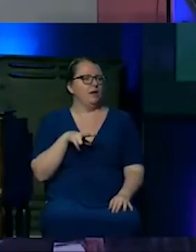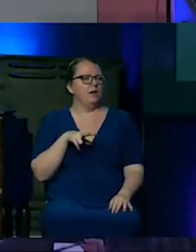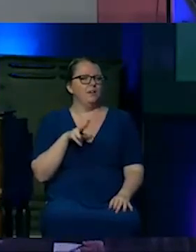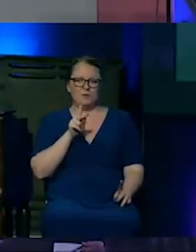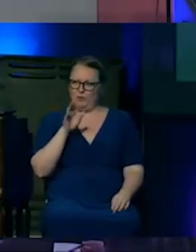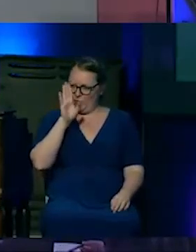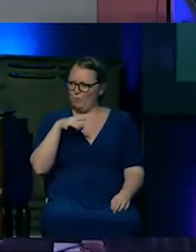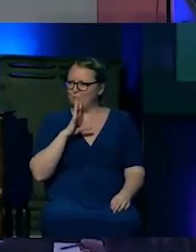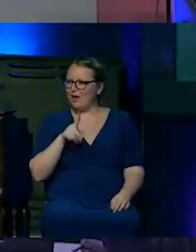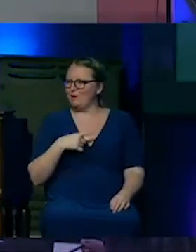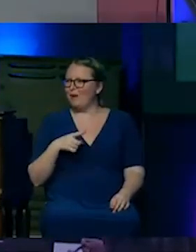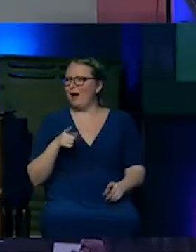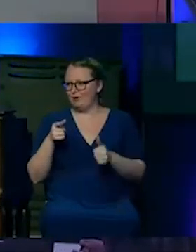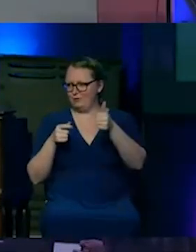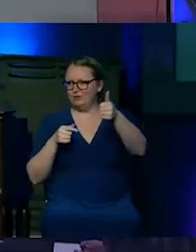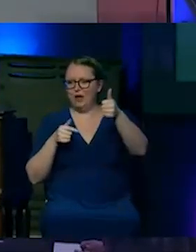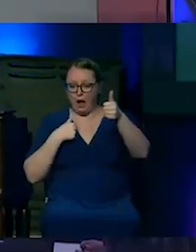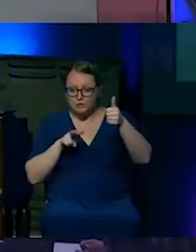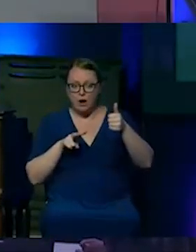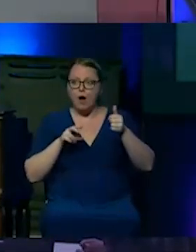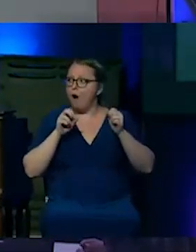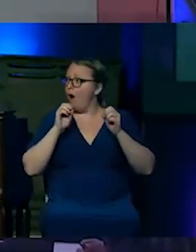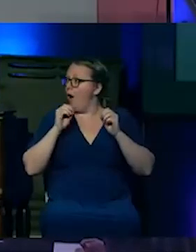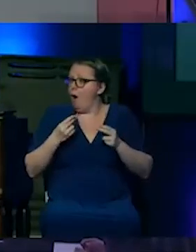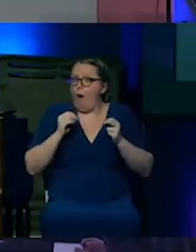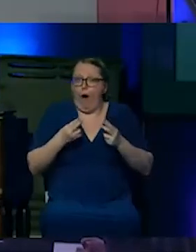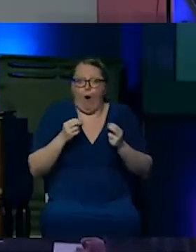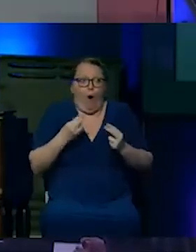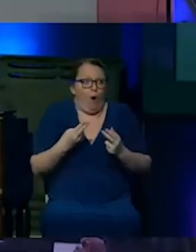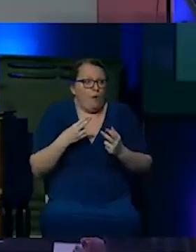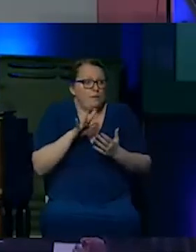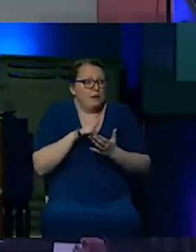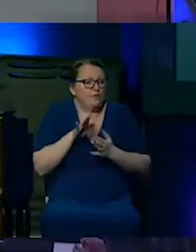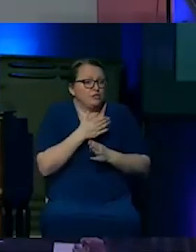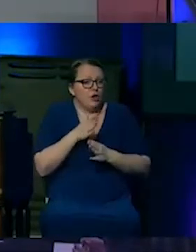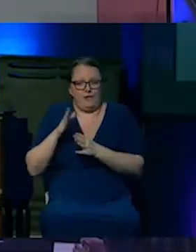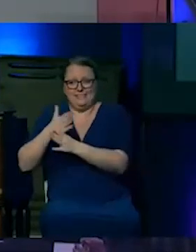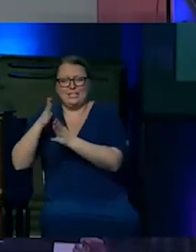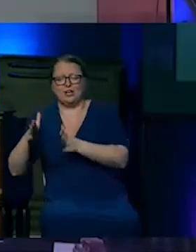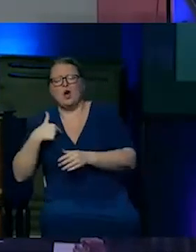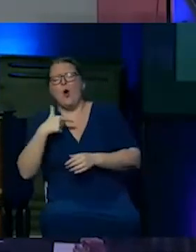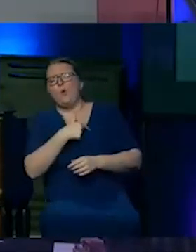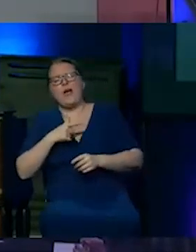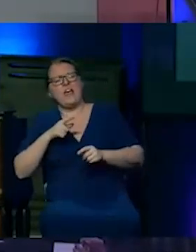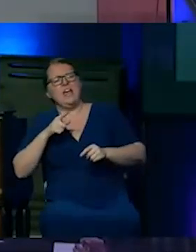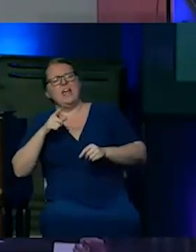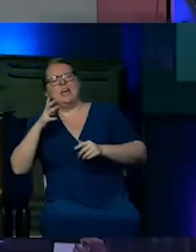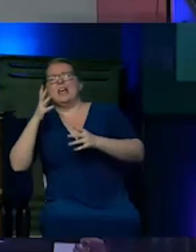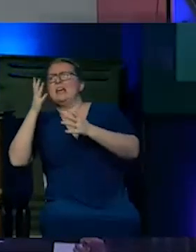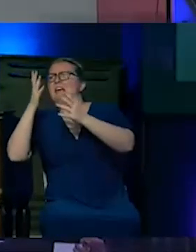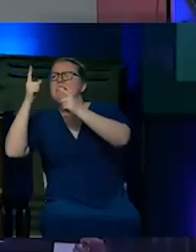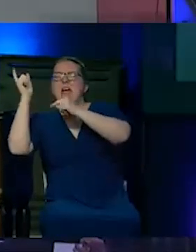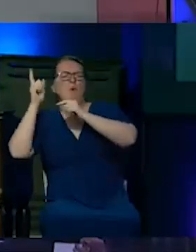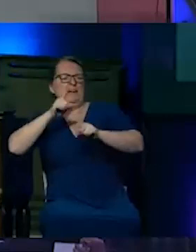I'm talking about, I was like, oh, because in the middle of the song, the singer is like, we condemn the spirit